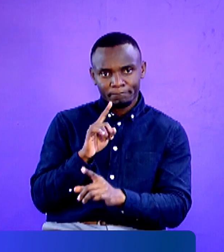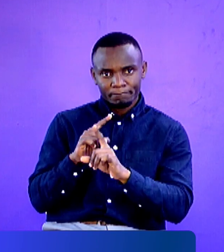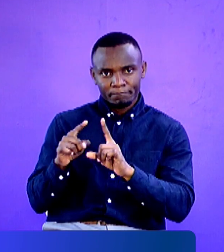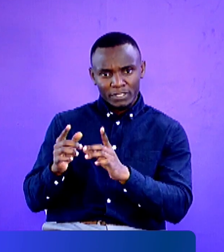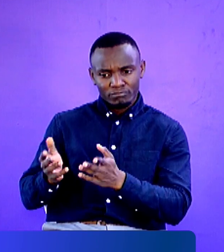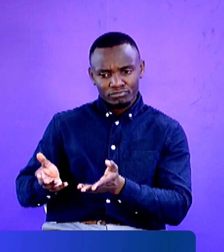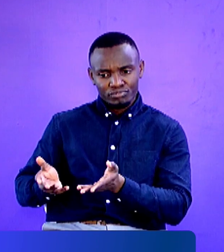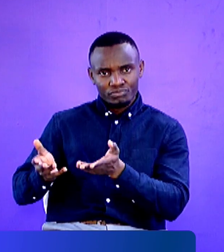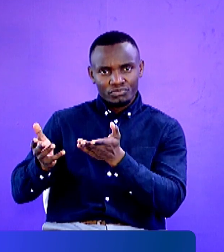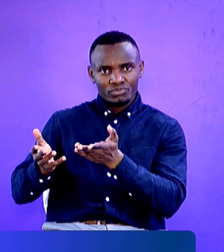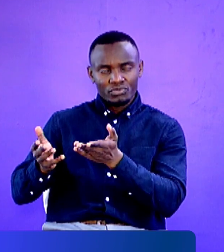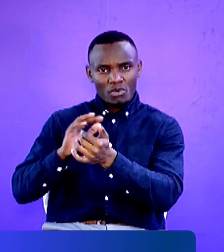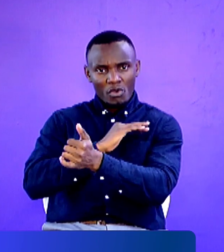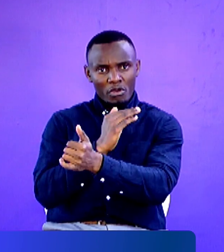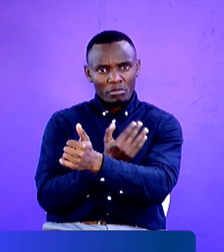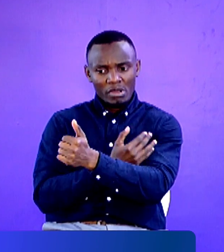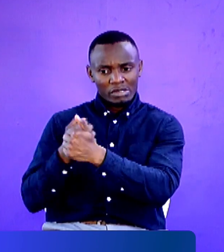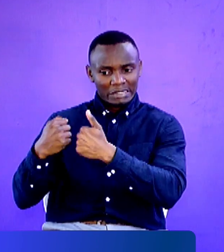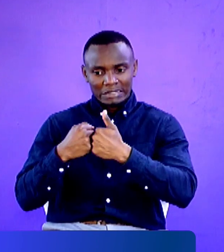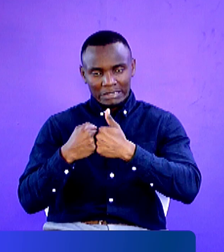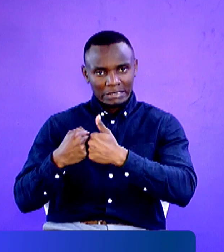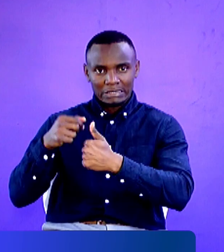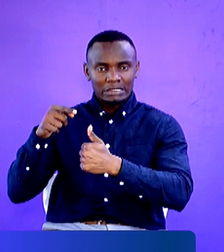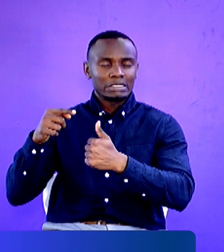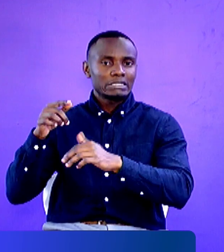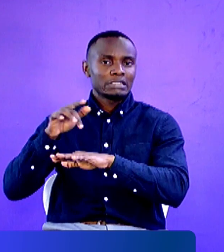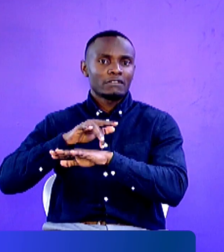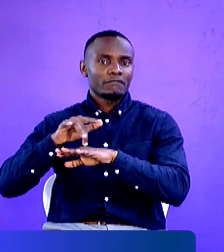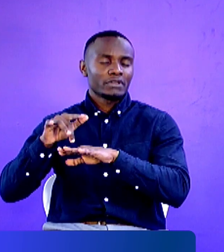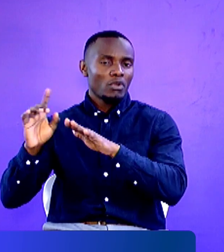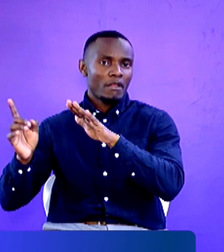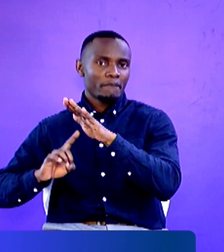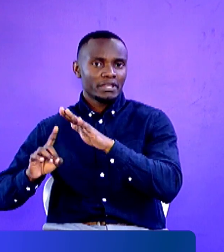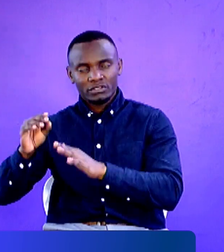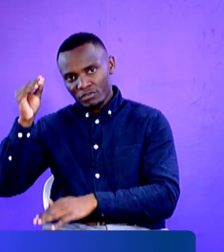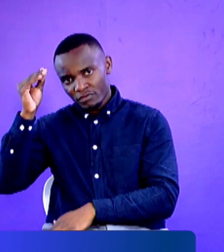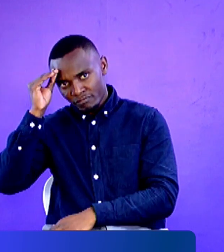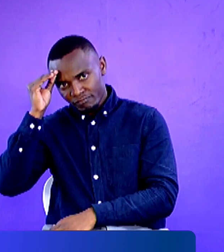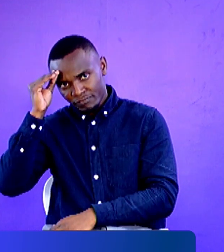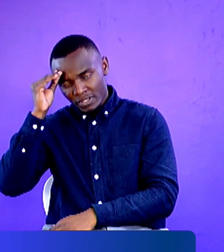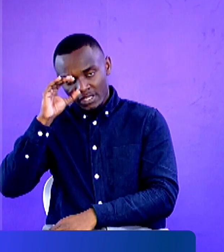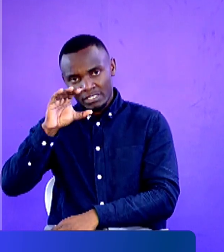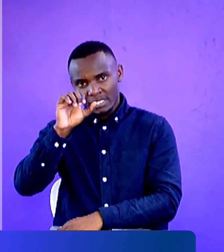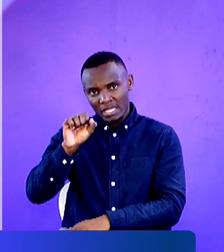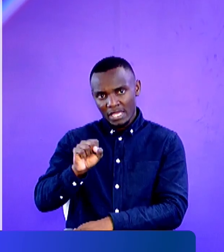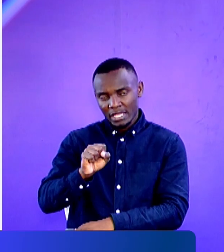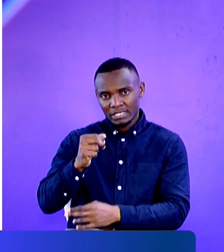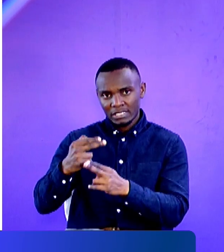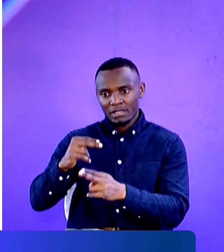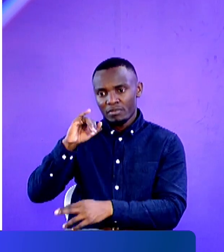power struggle is paralyzing the Ministry of Education, where Cabinet Secretary Julius Ogamba is being